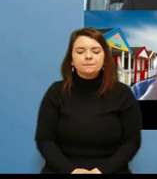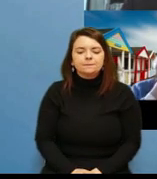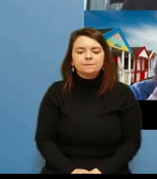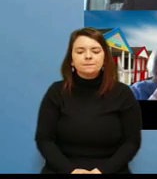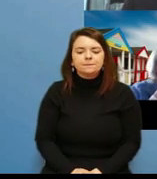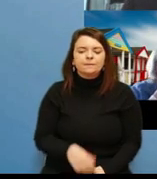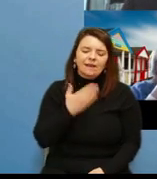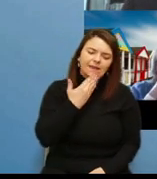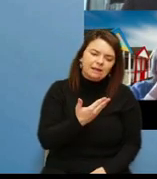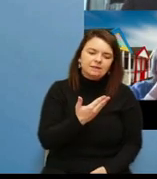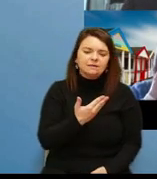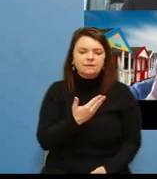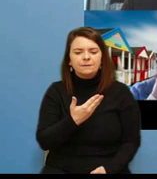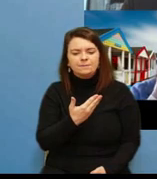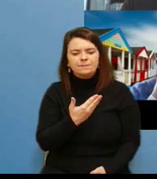Kathy.